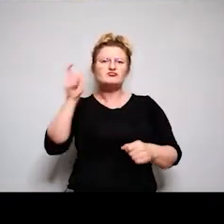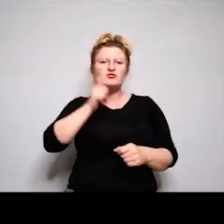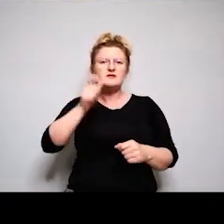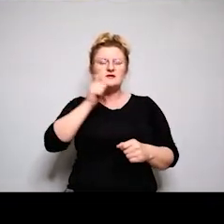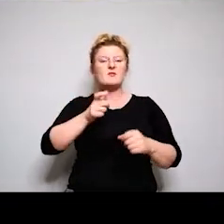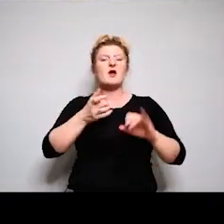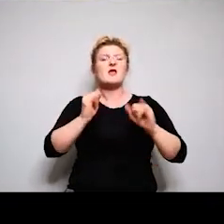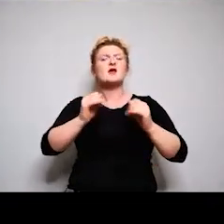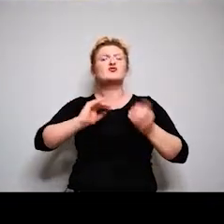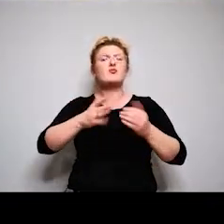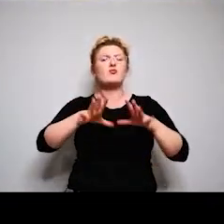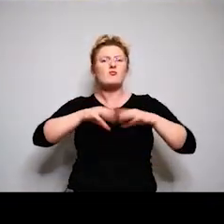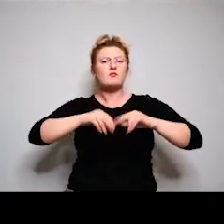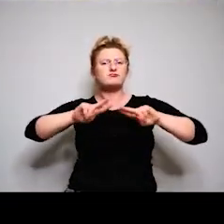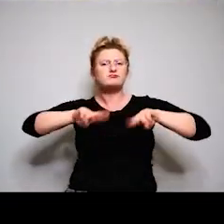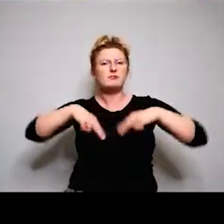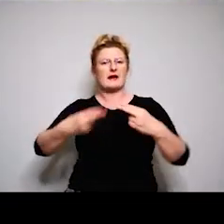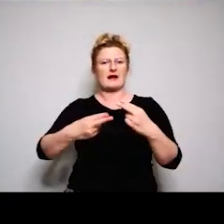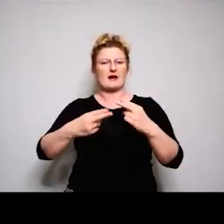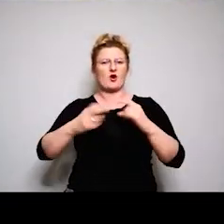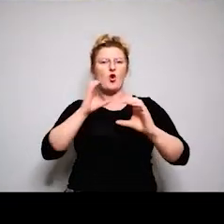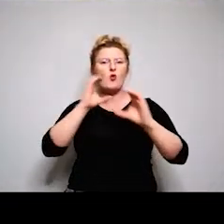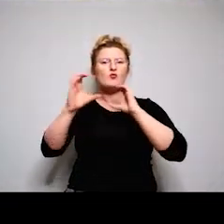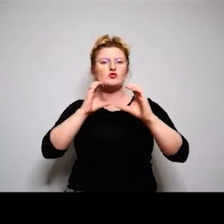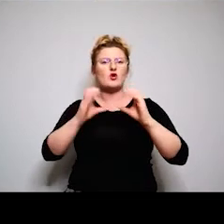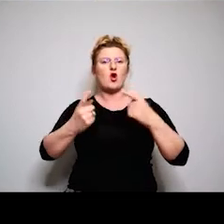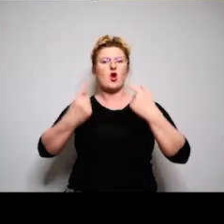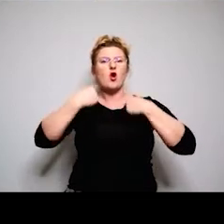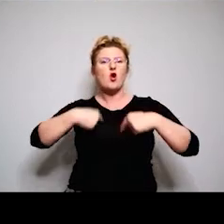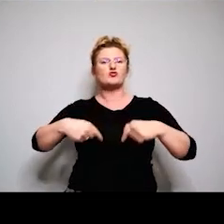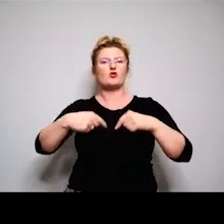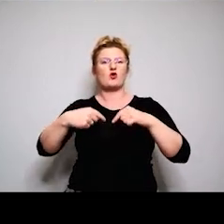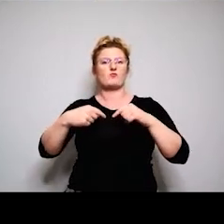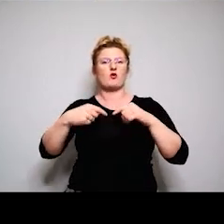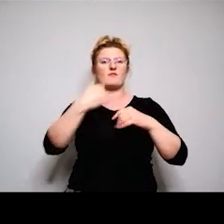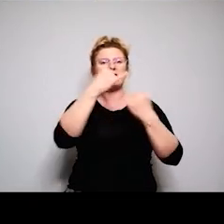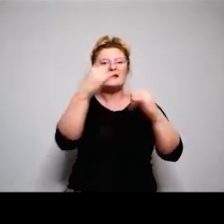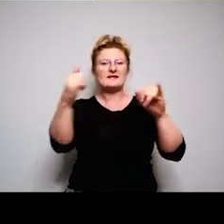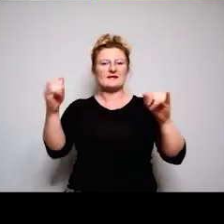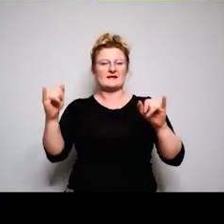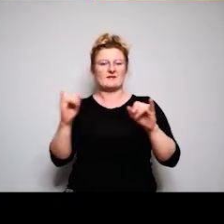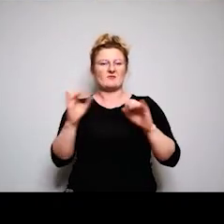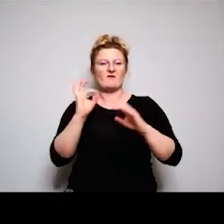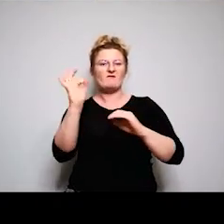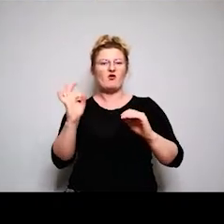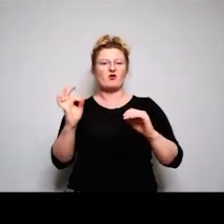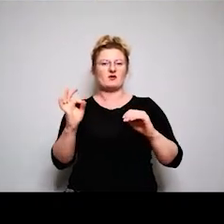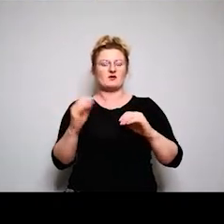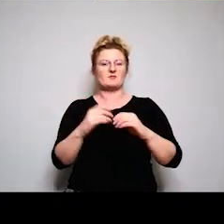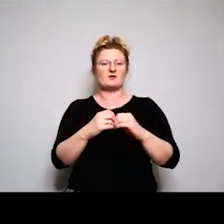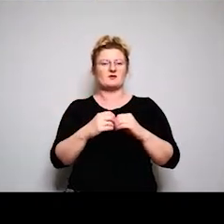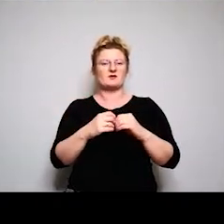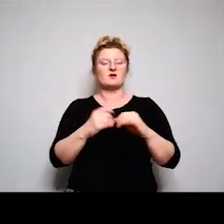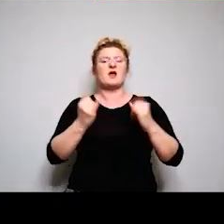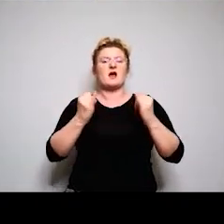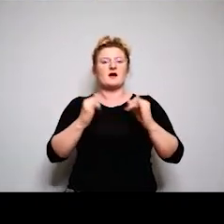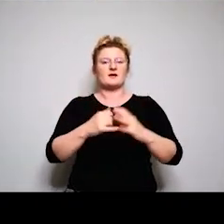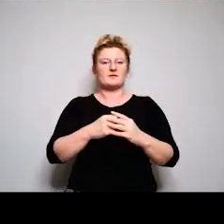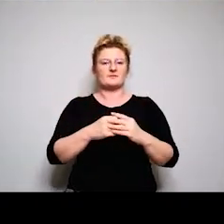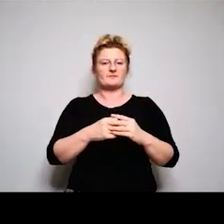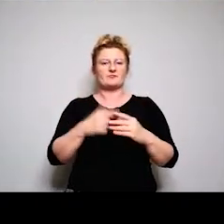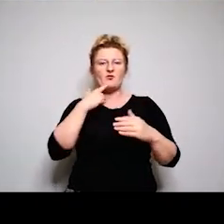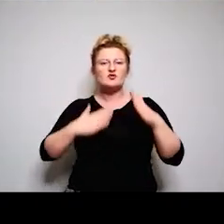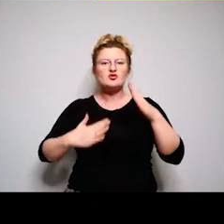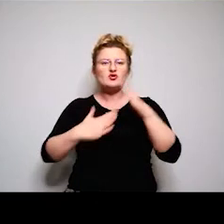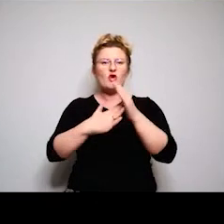of those afterwards. And they were just saying like, stop violence. It could be my mom or something like that. And we created a hashtag, tú